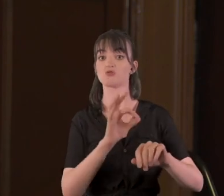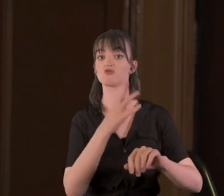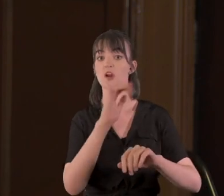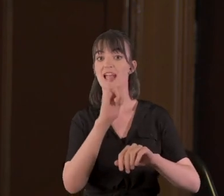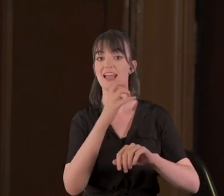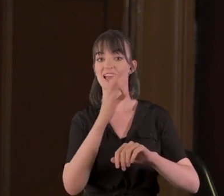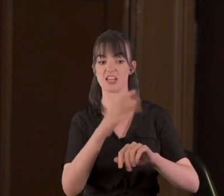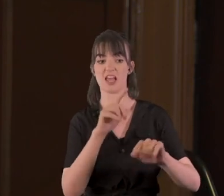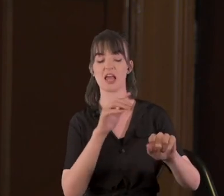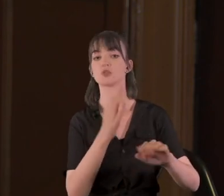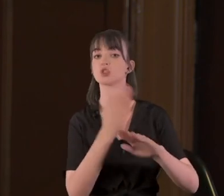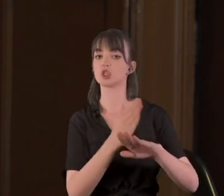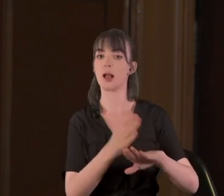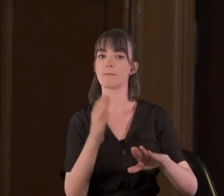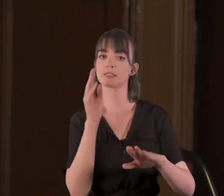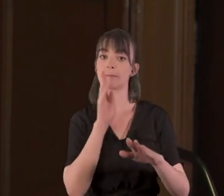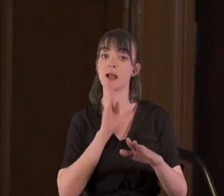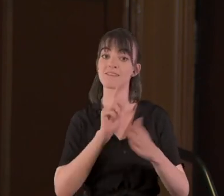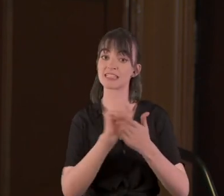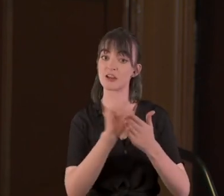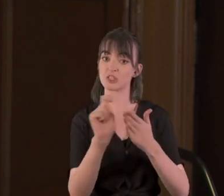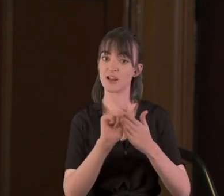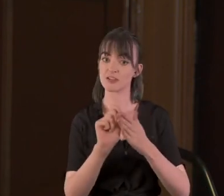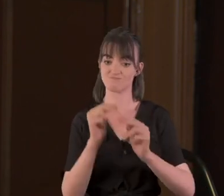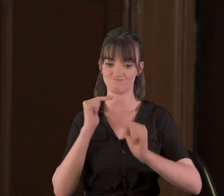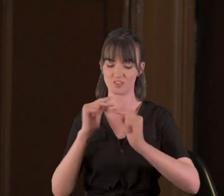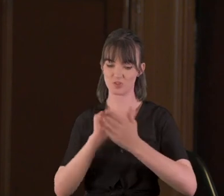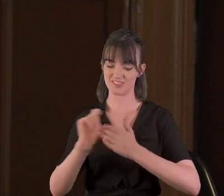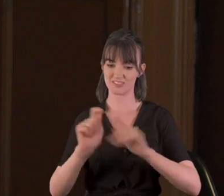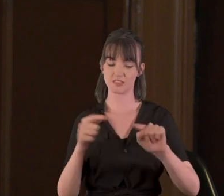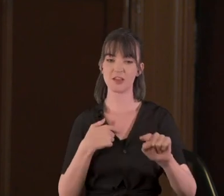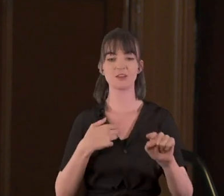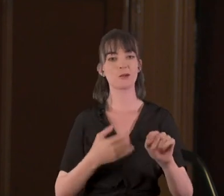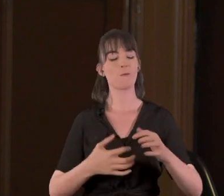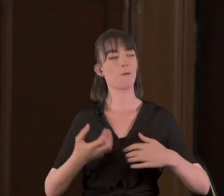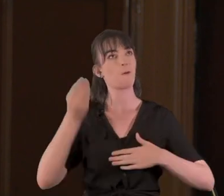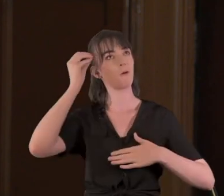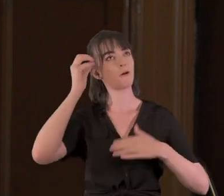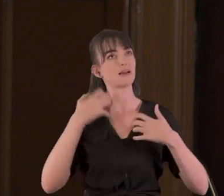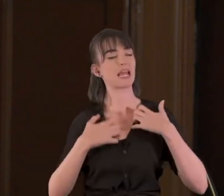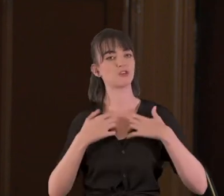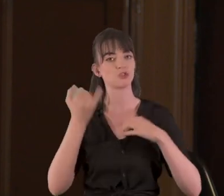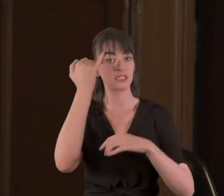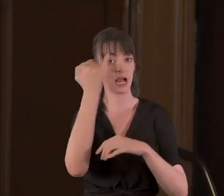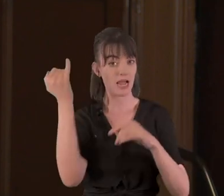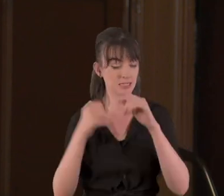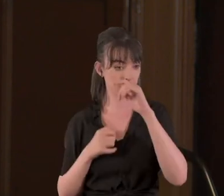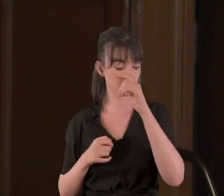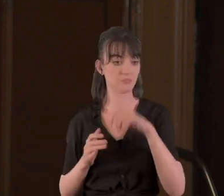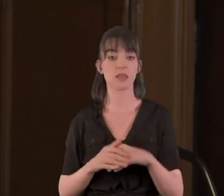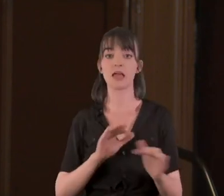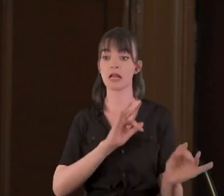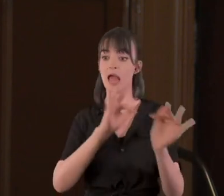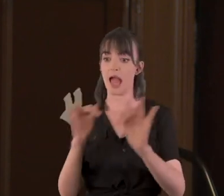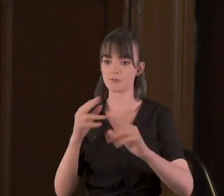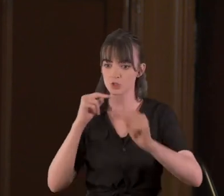these treaty negotiations. I was very struck by the idea that he'd come, you know, hot foot from negotiating with Collins